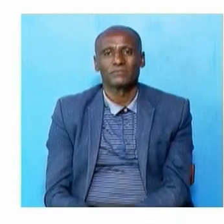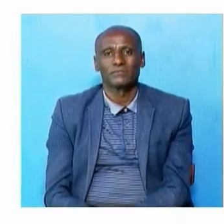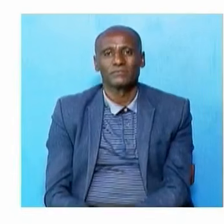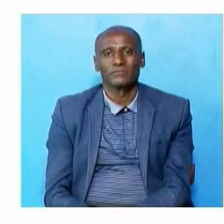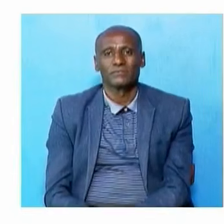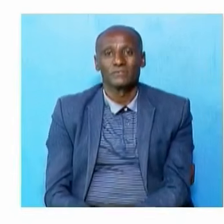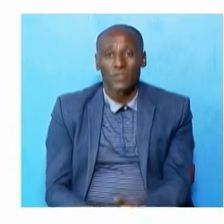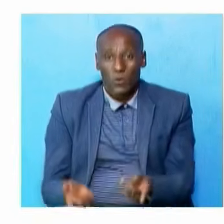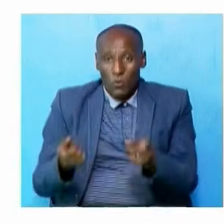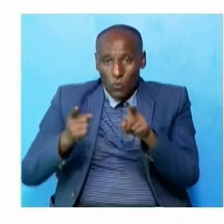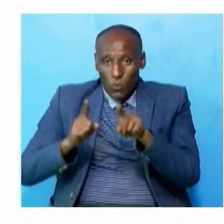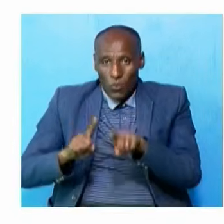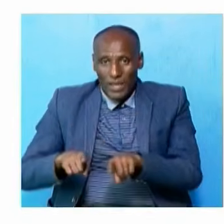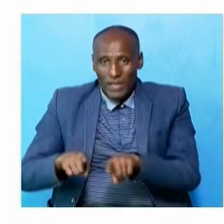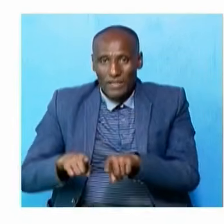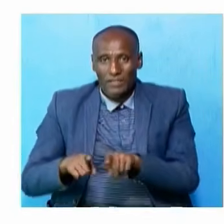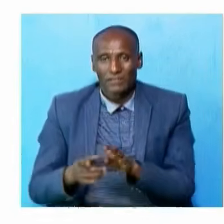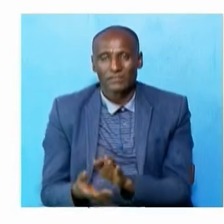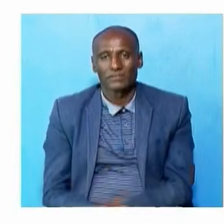when